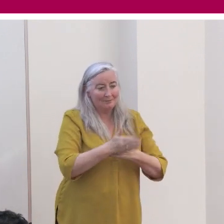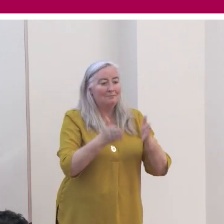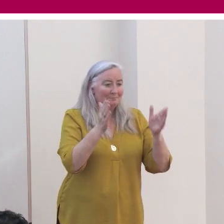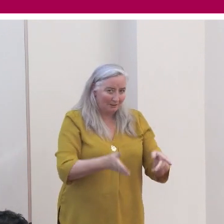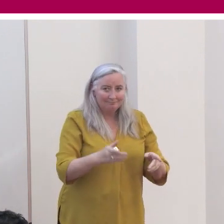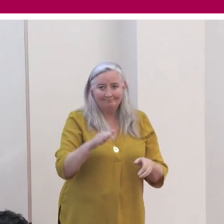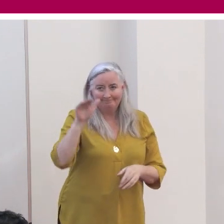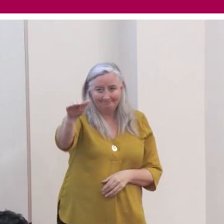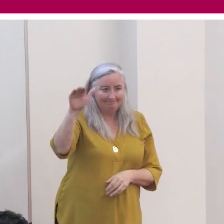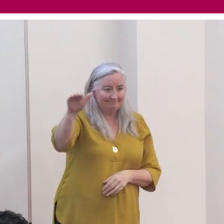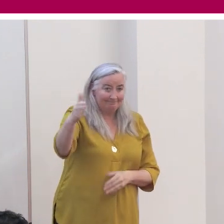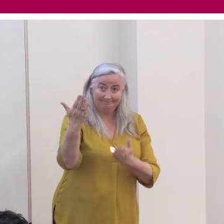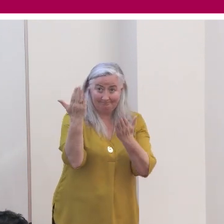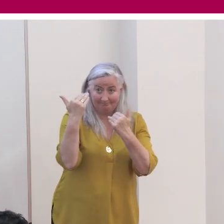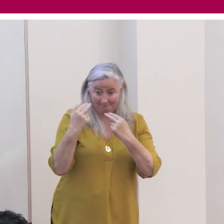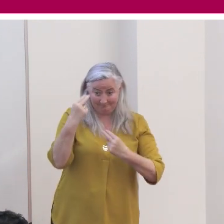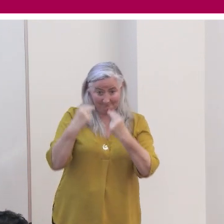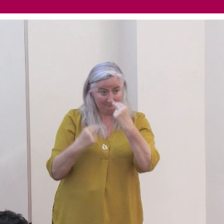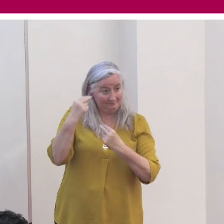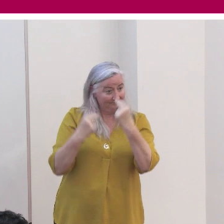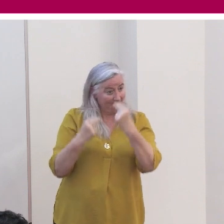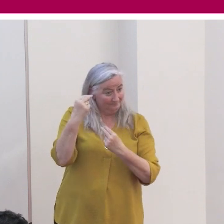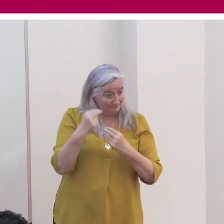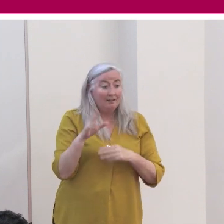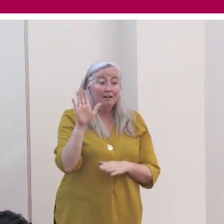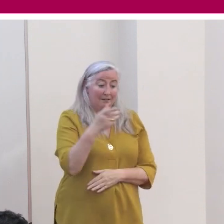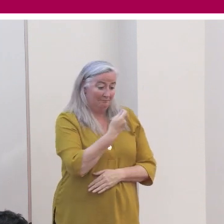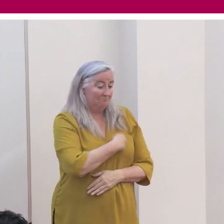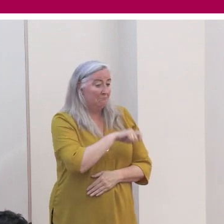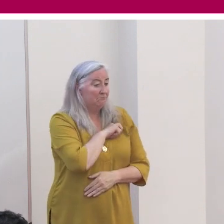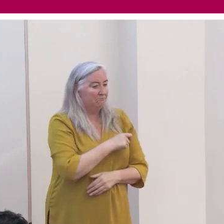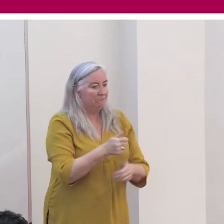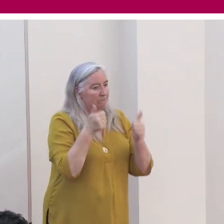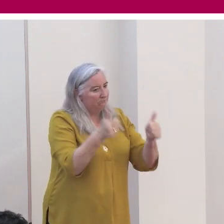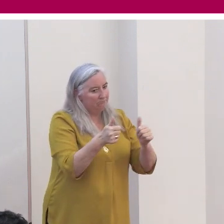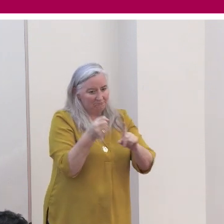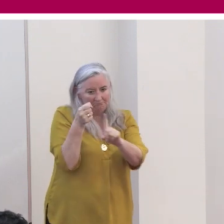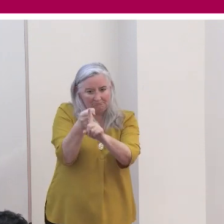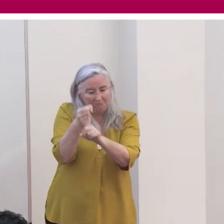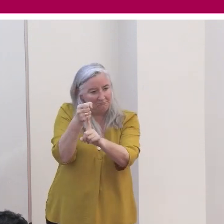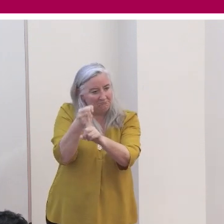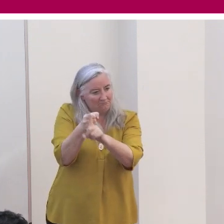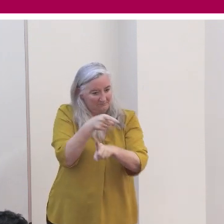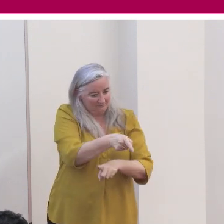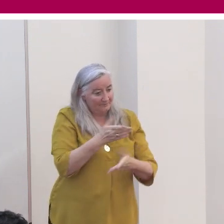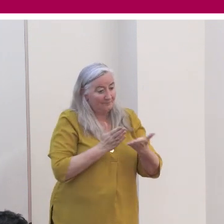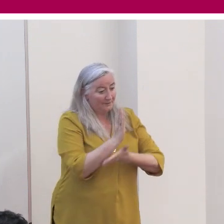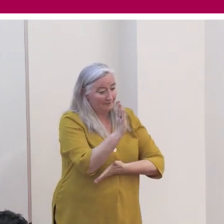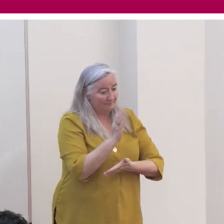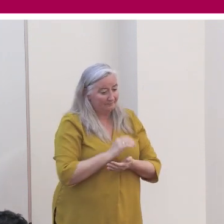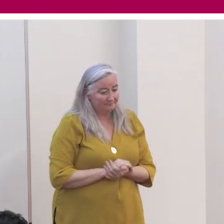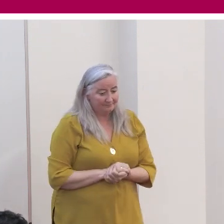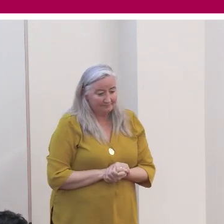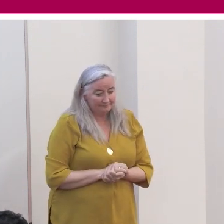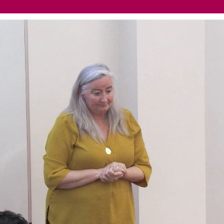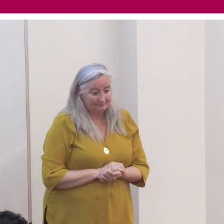adopted across the different proceedings. And this was in Spain, again, thanks